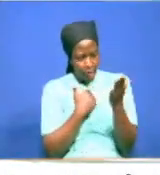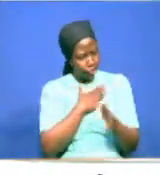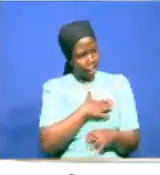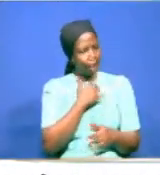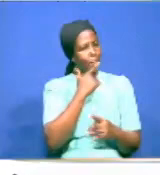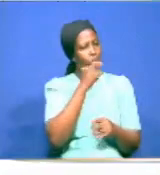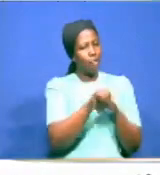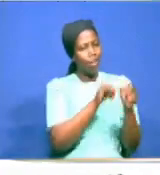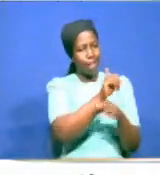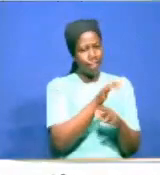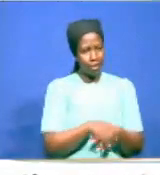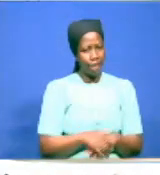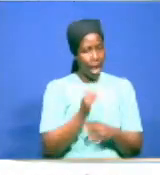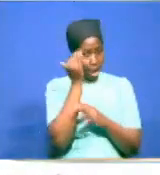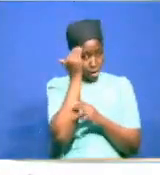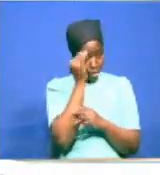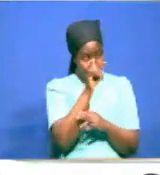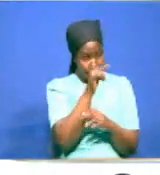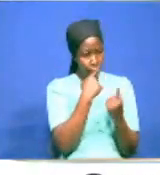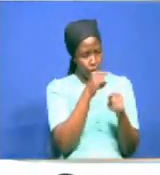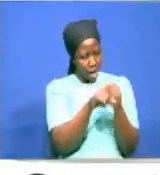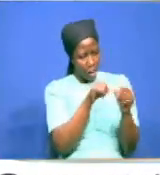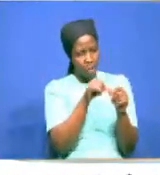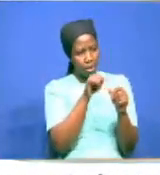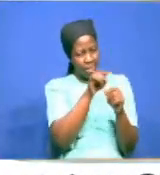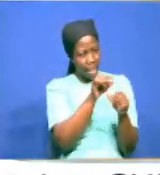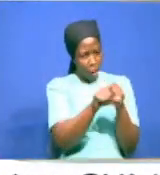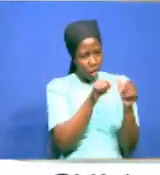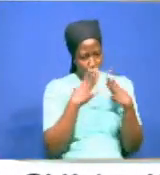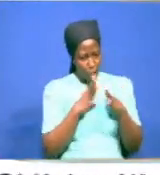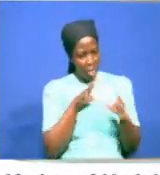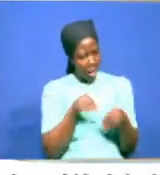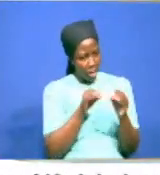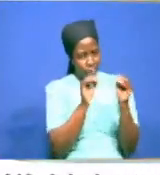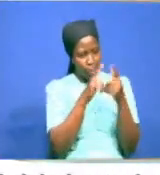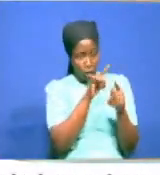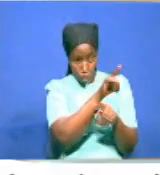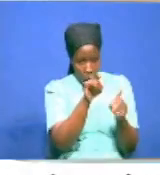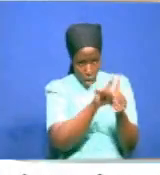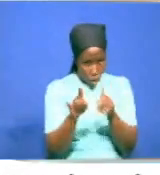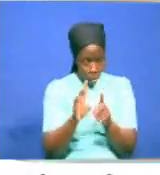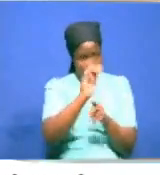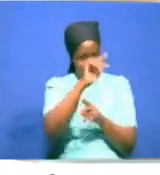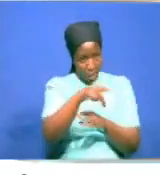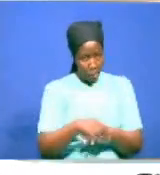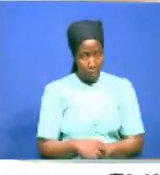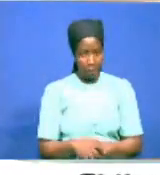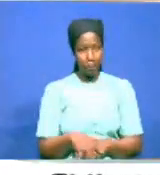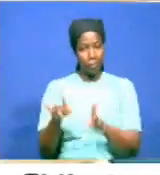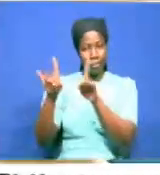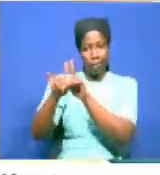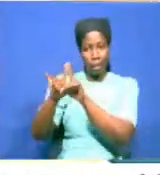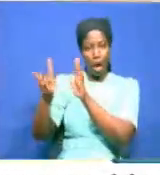that is in the line of people living with disabilities, but you are also a legislator. Now, as a legislator, I want to say